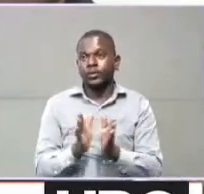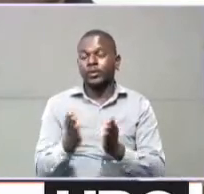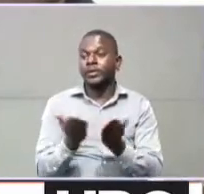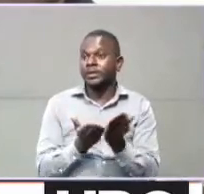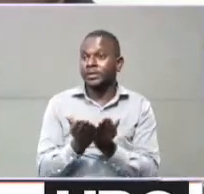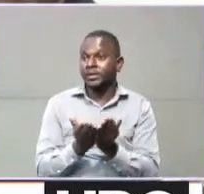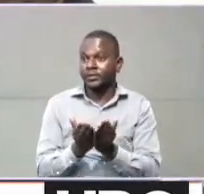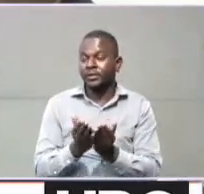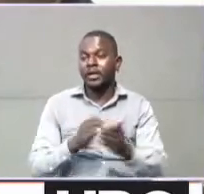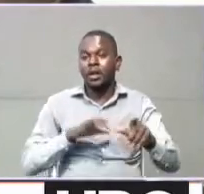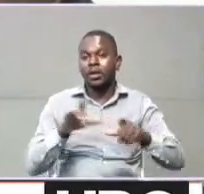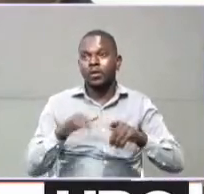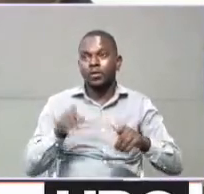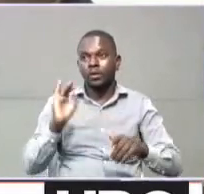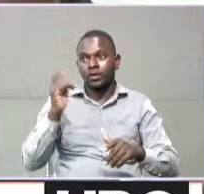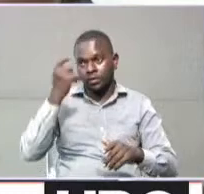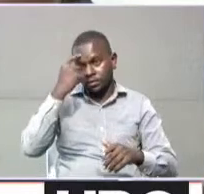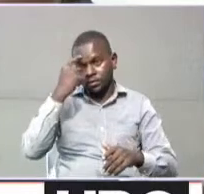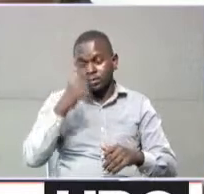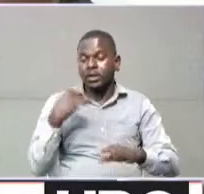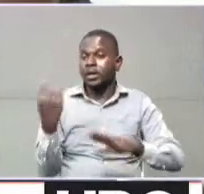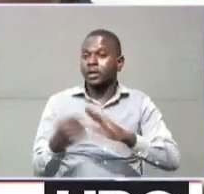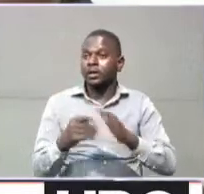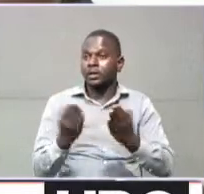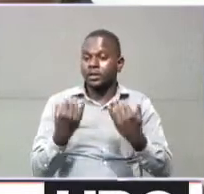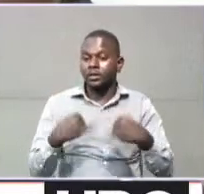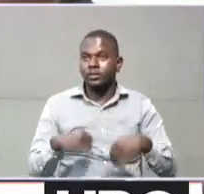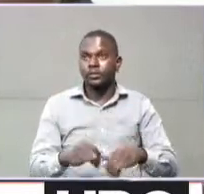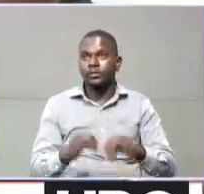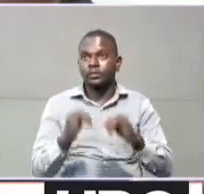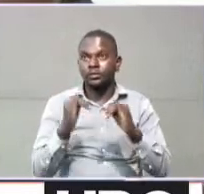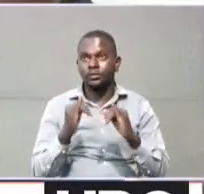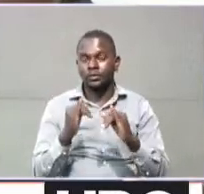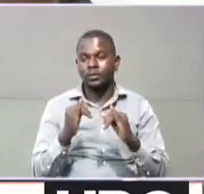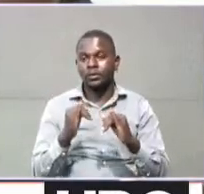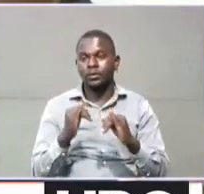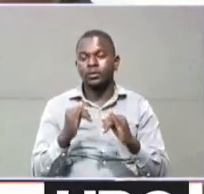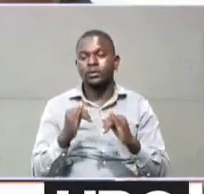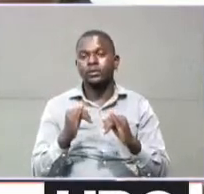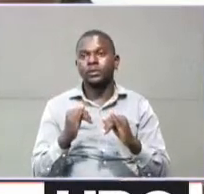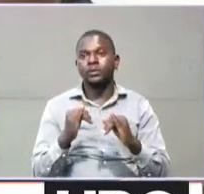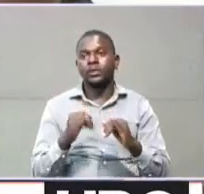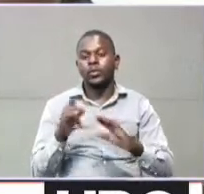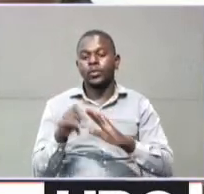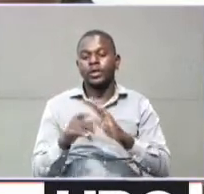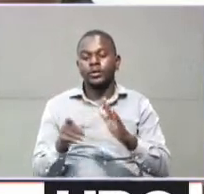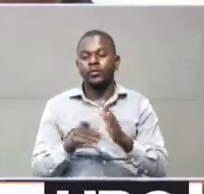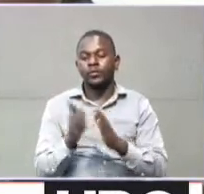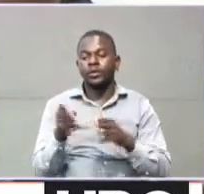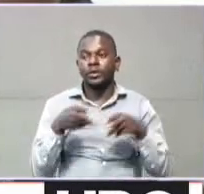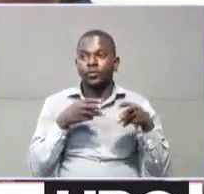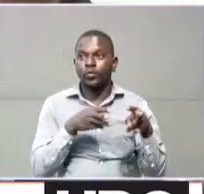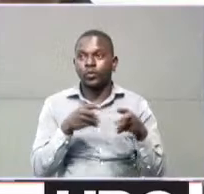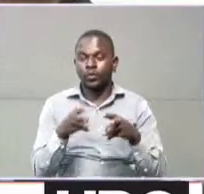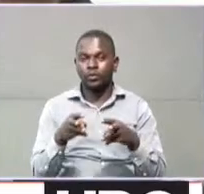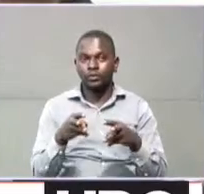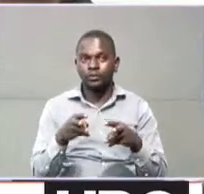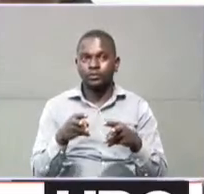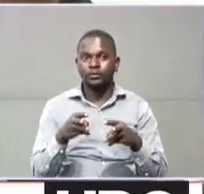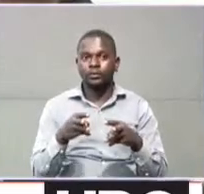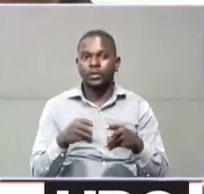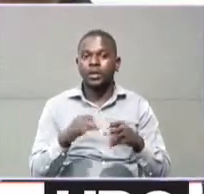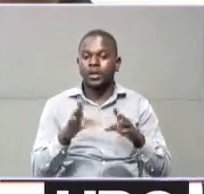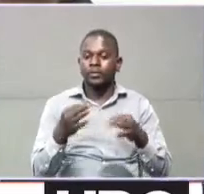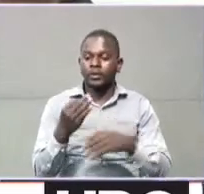local government on the status of the implementation of the paris development model in the